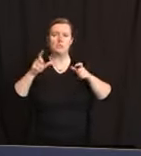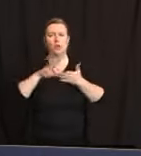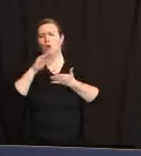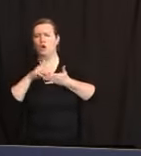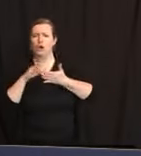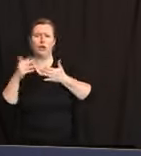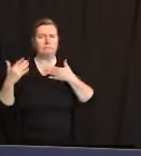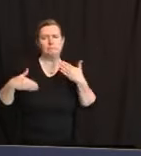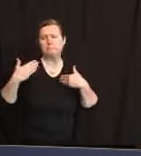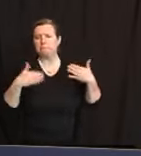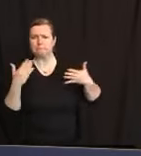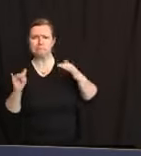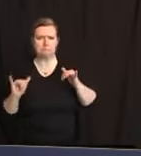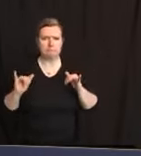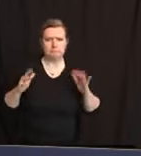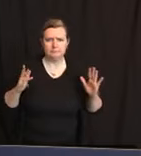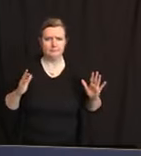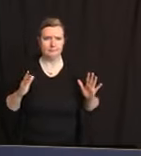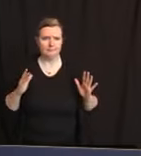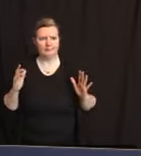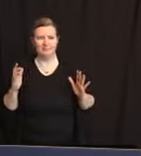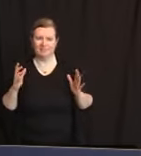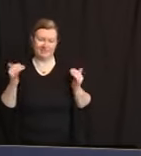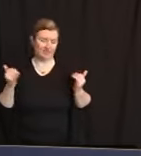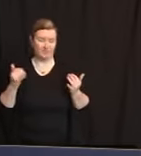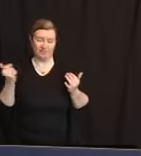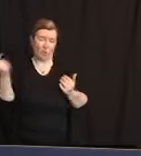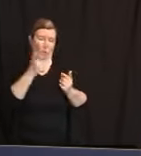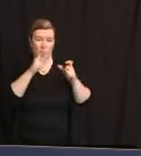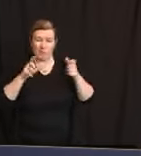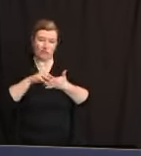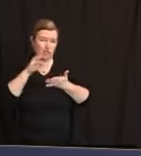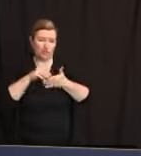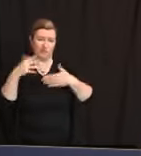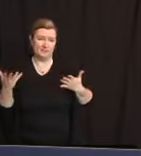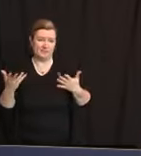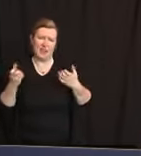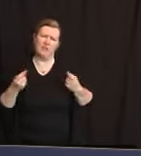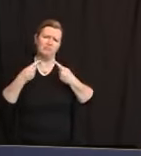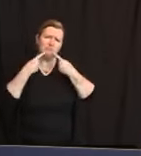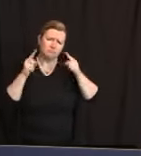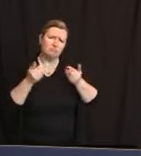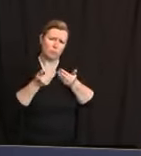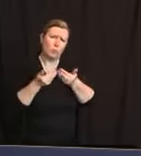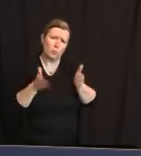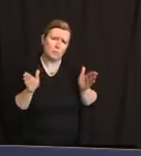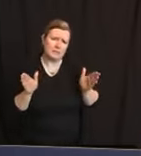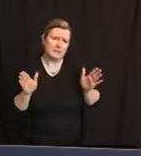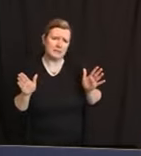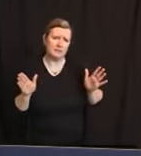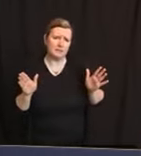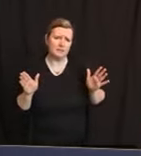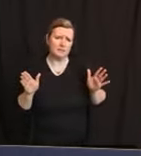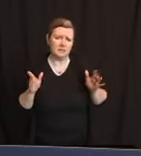manner just to keep going. And this is a way that they're at least going to be able to open now. And this is a first step.